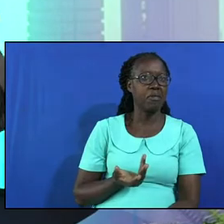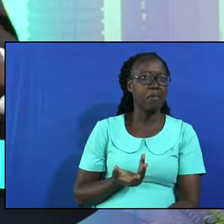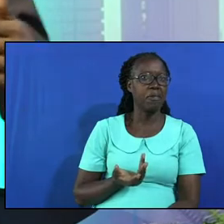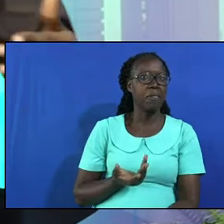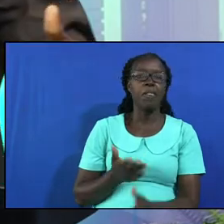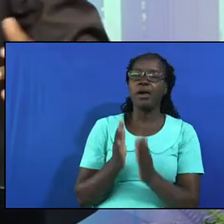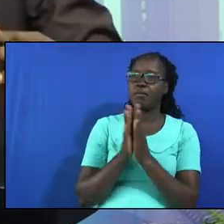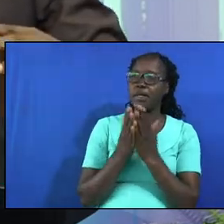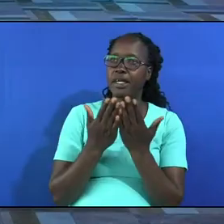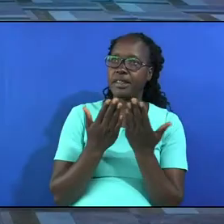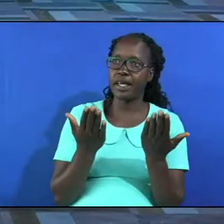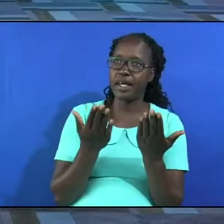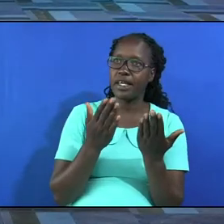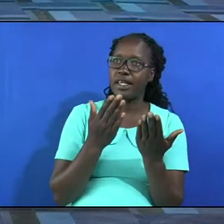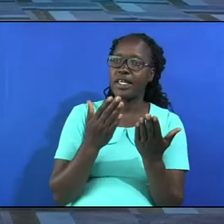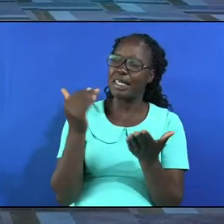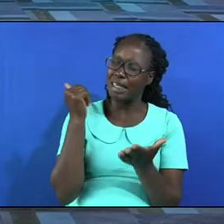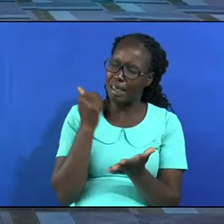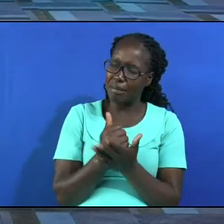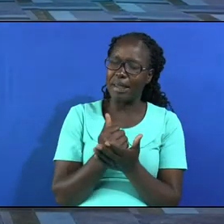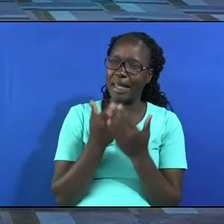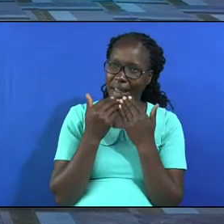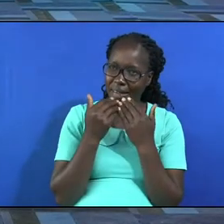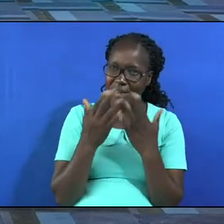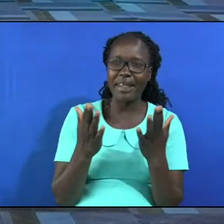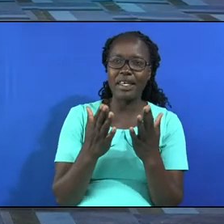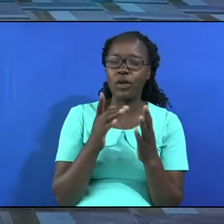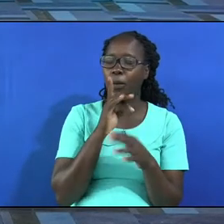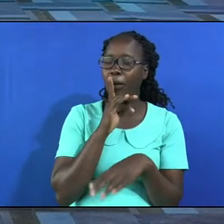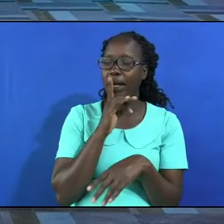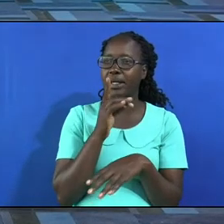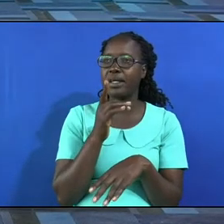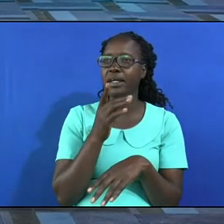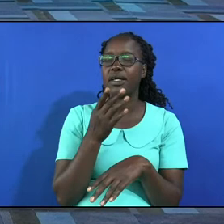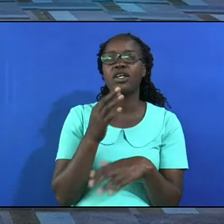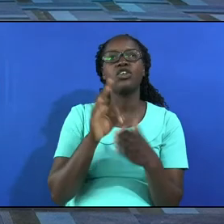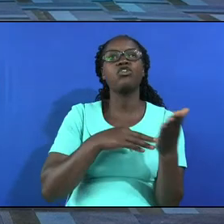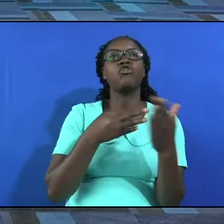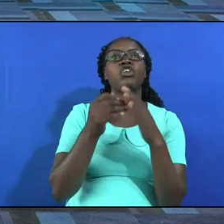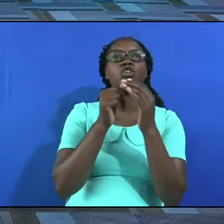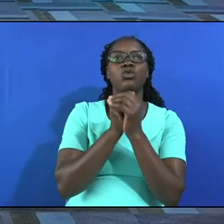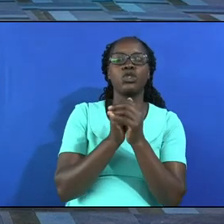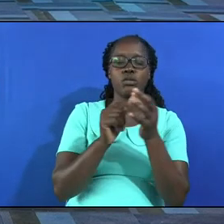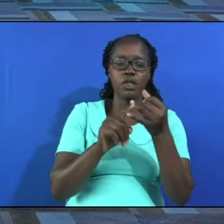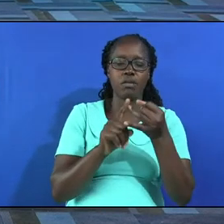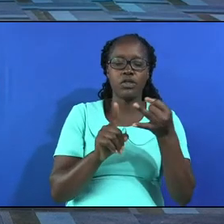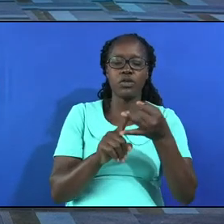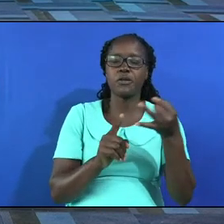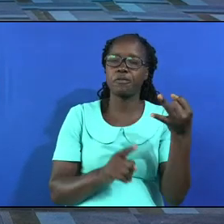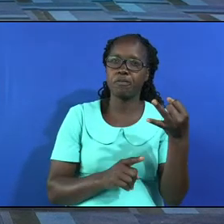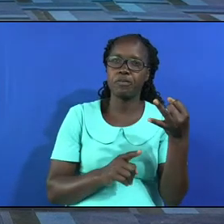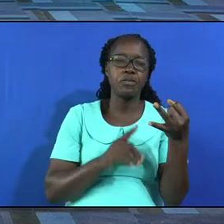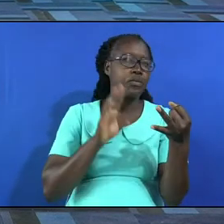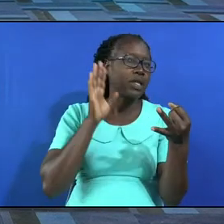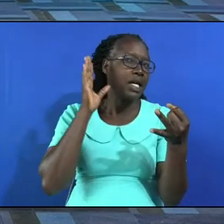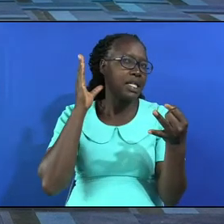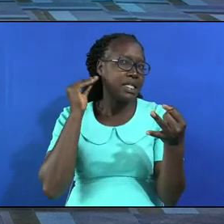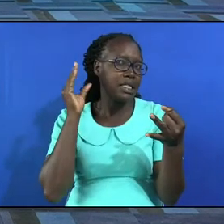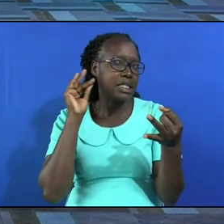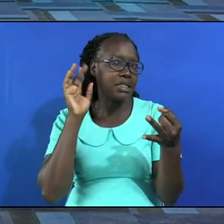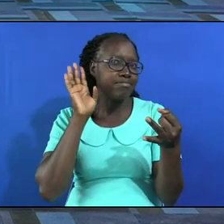Prayers are being made and you don't say anything to God, you may have failed to worship. The second one is